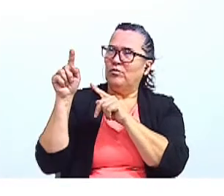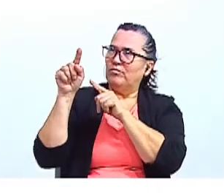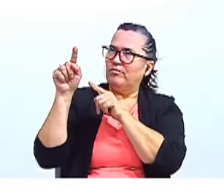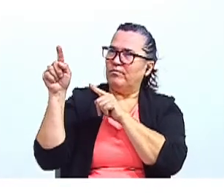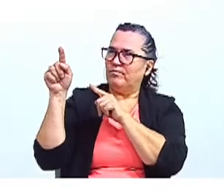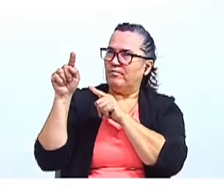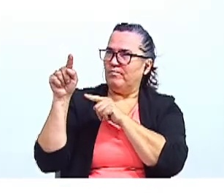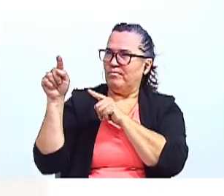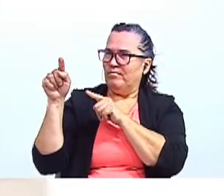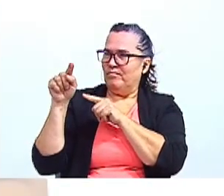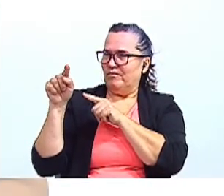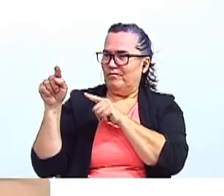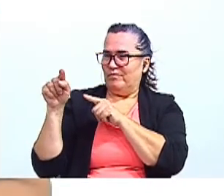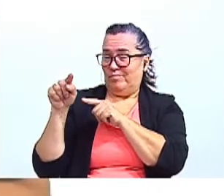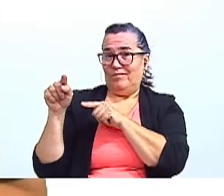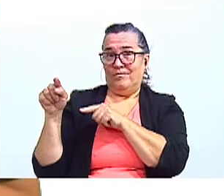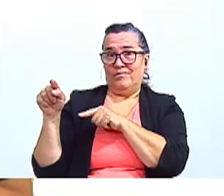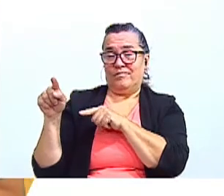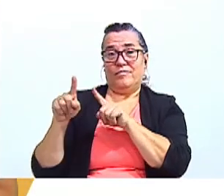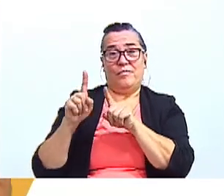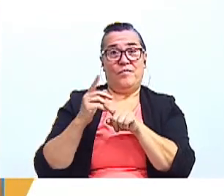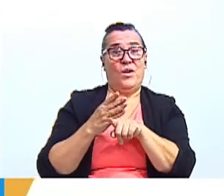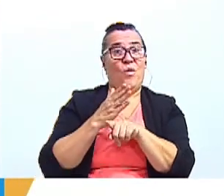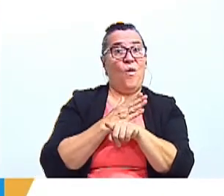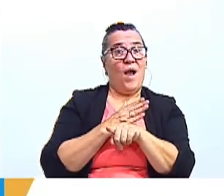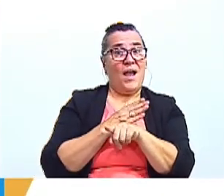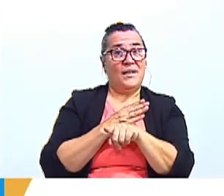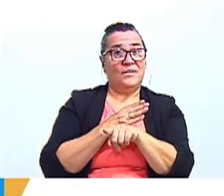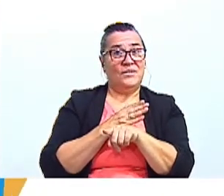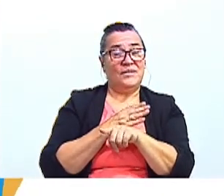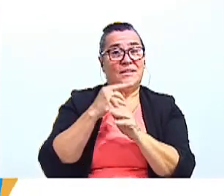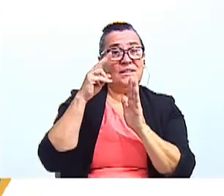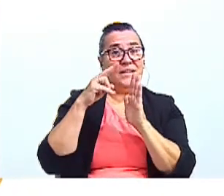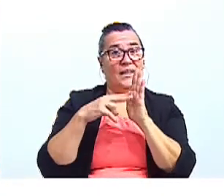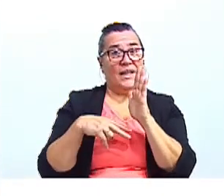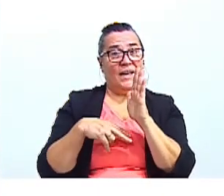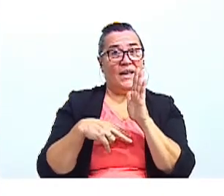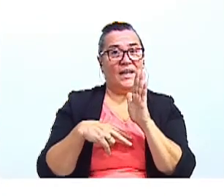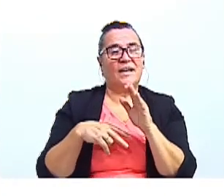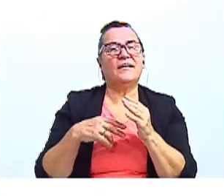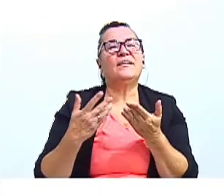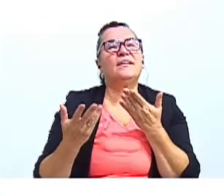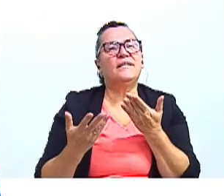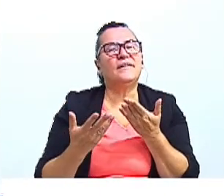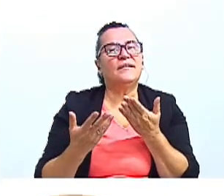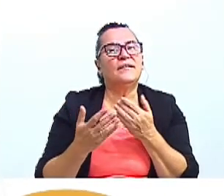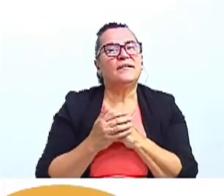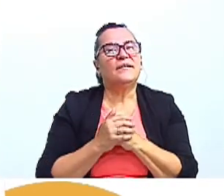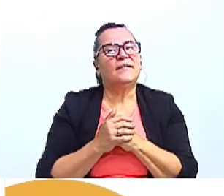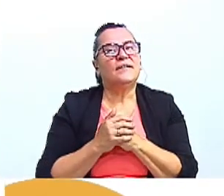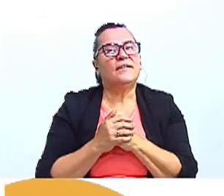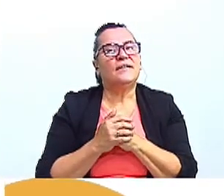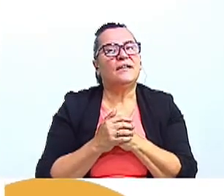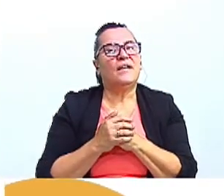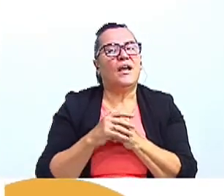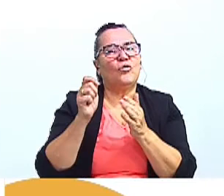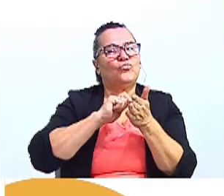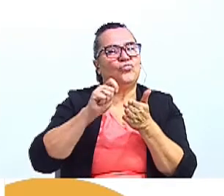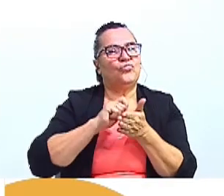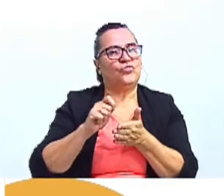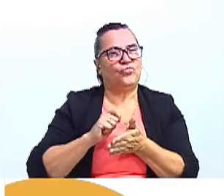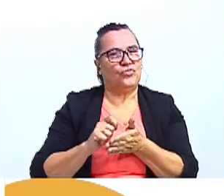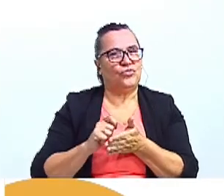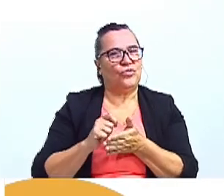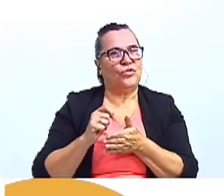before reading the test, 18, before reading the test, let's take some notes.